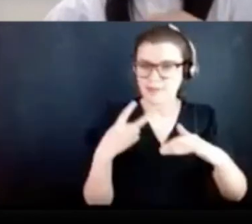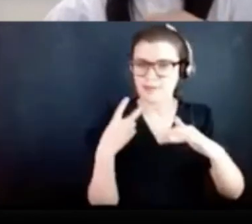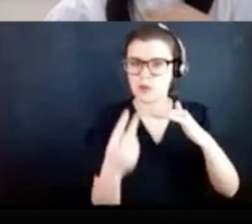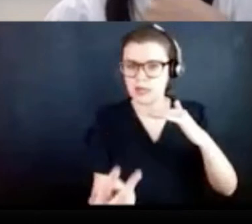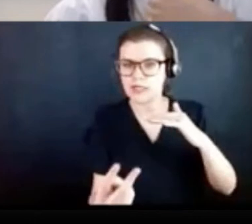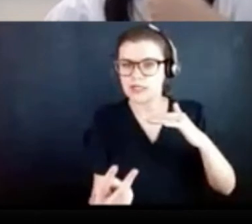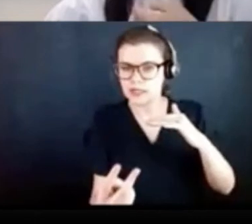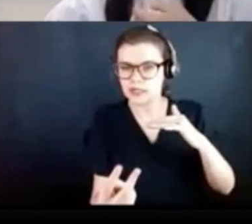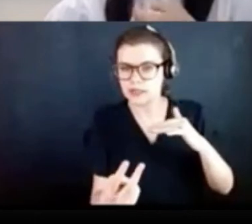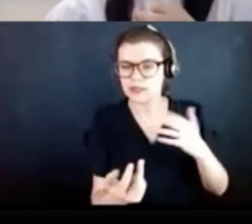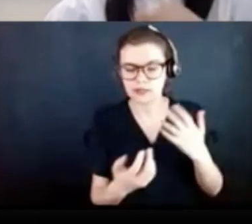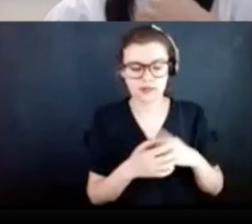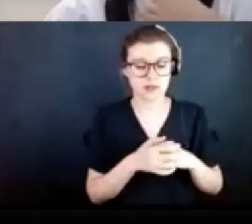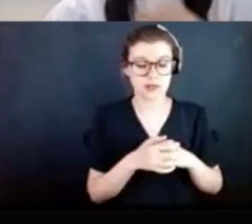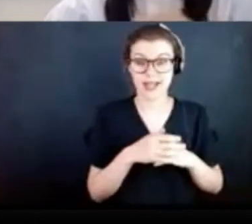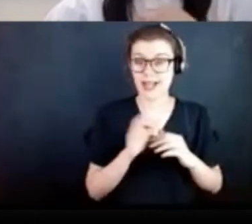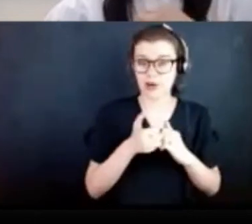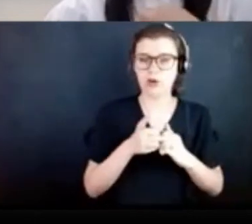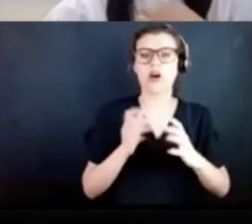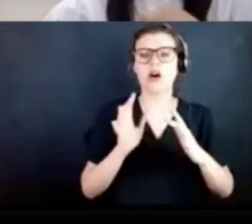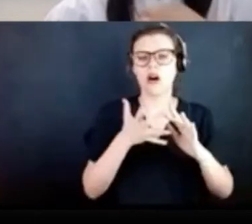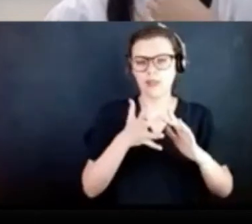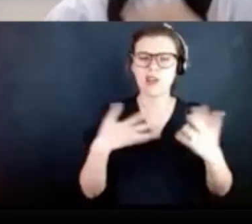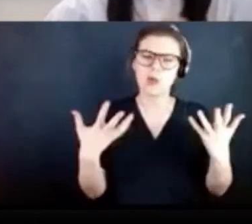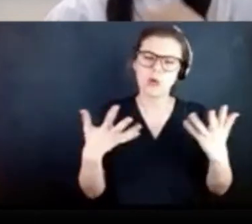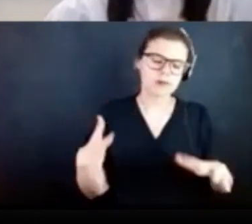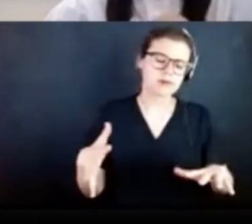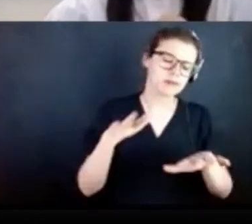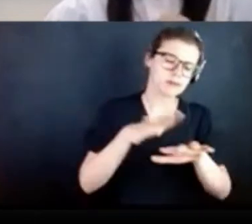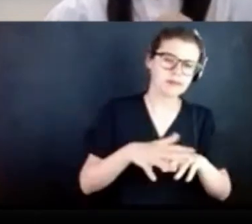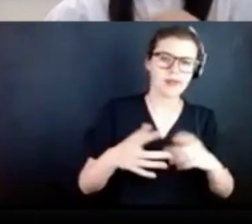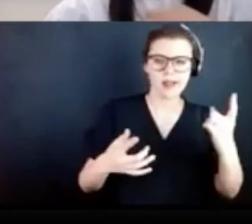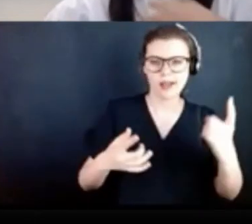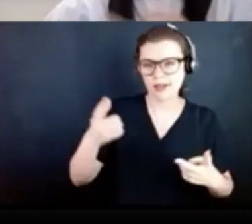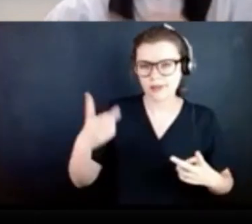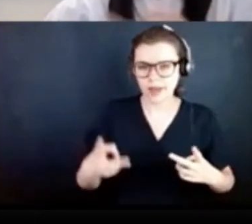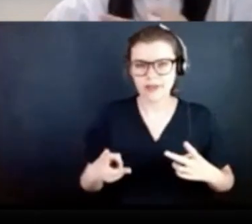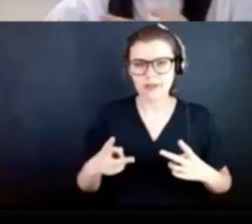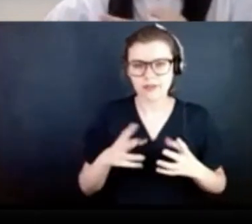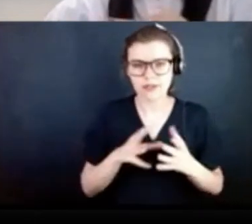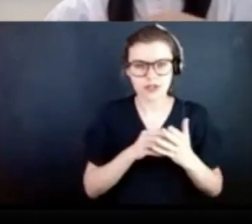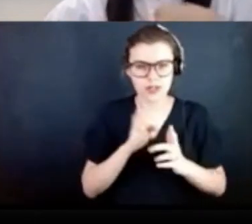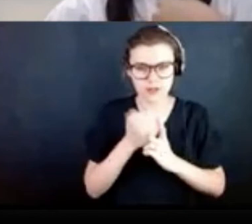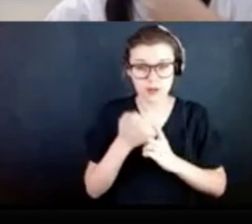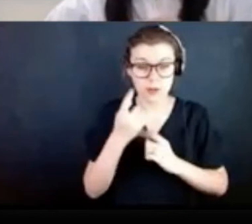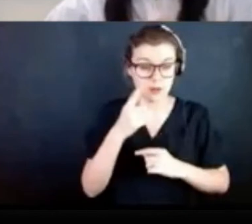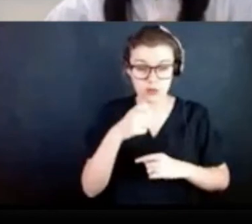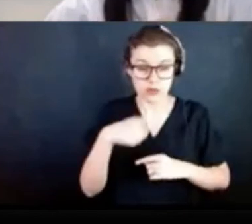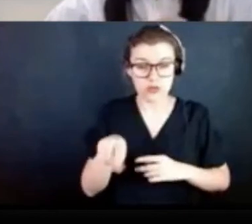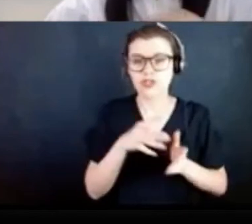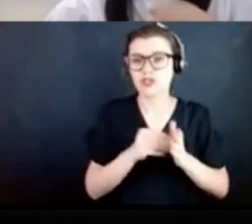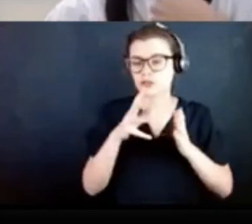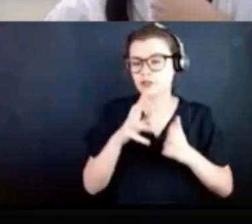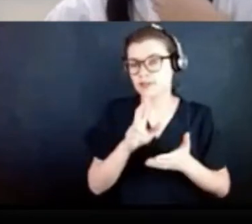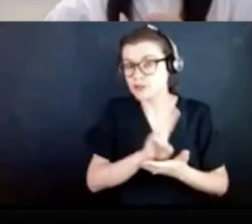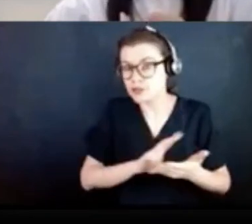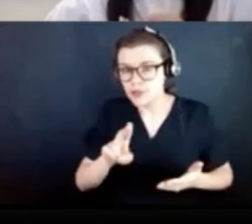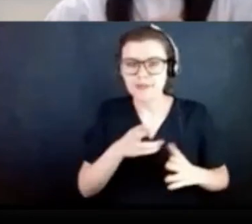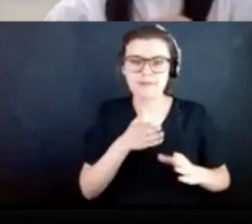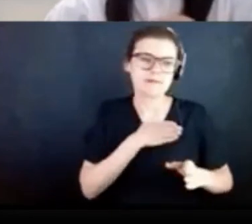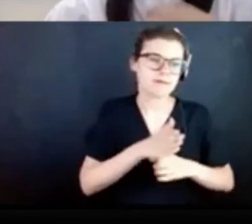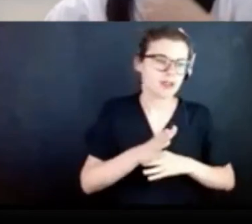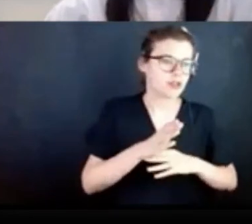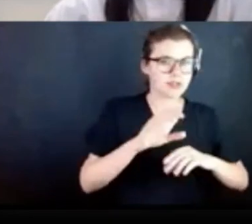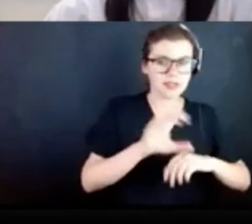out in online or blended learning environments among university students majoring in computer science or